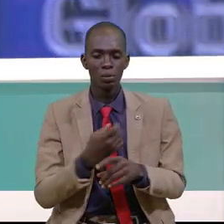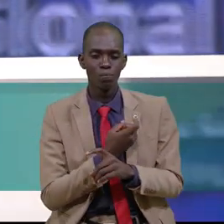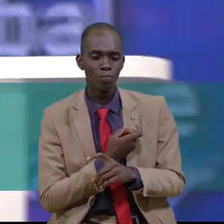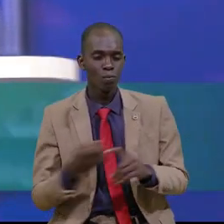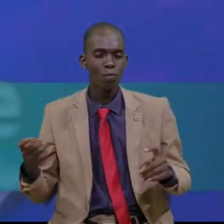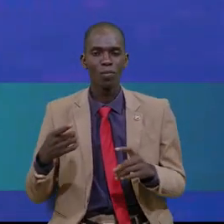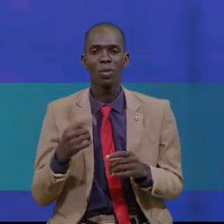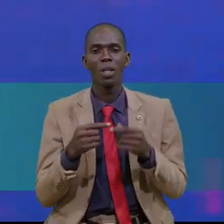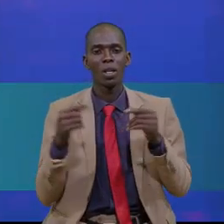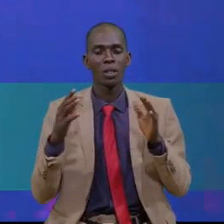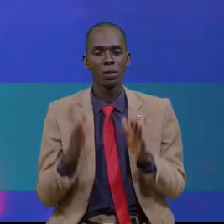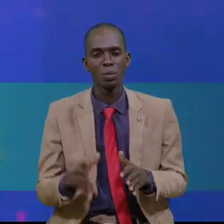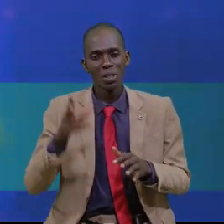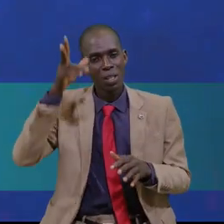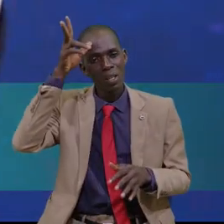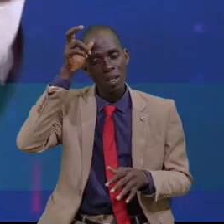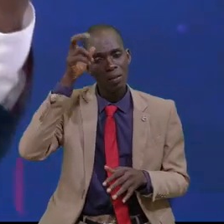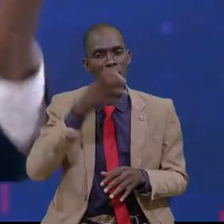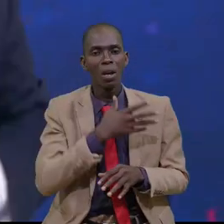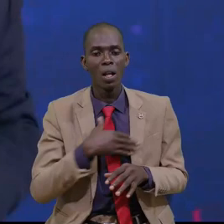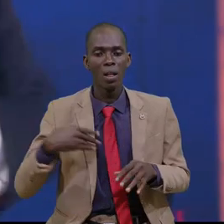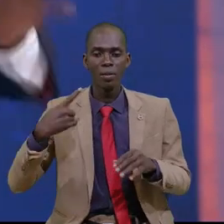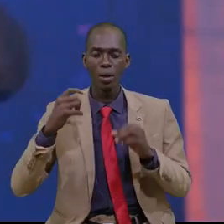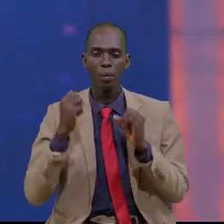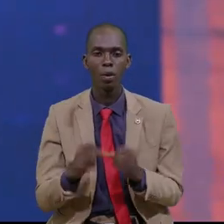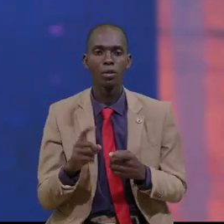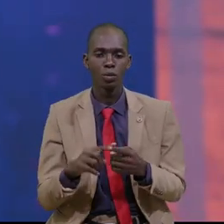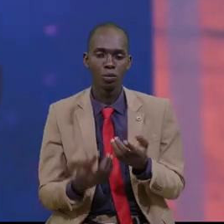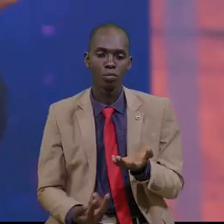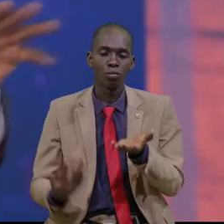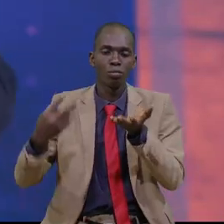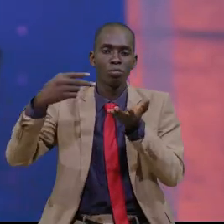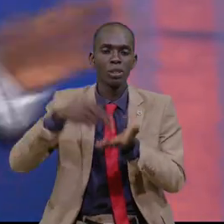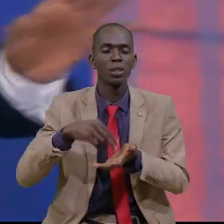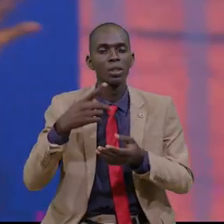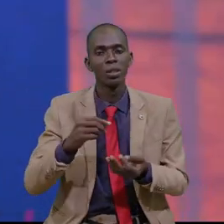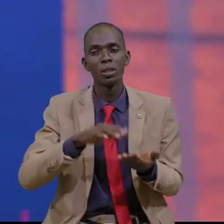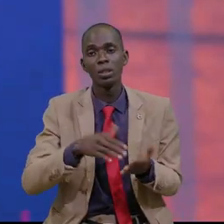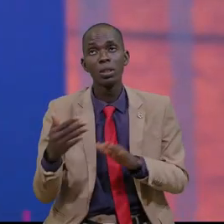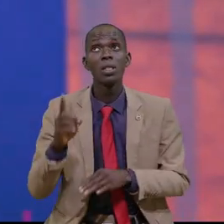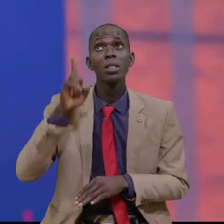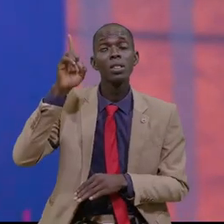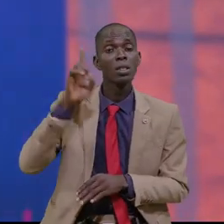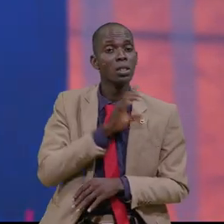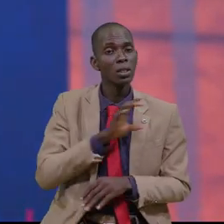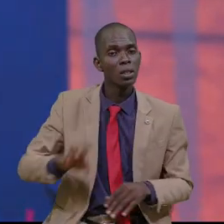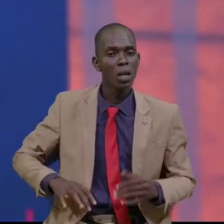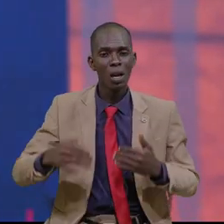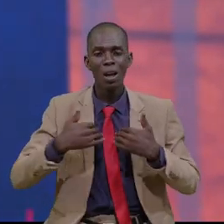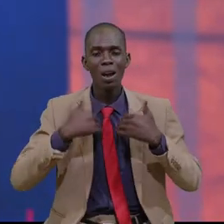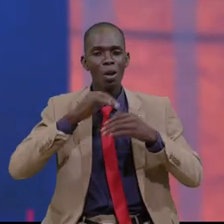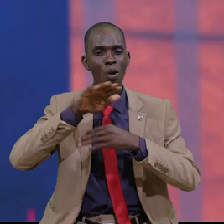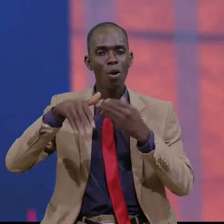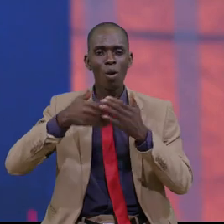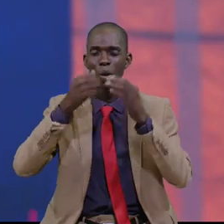enemy, the devil, and the power to even raise the dead. He has the power. All power in heaven